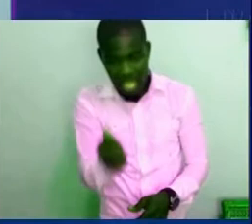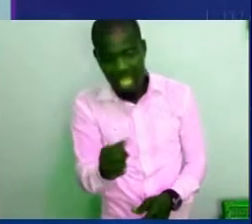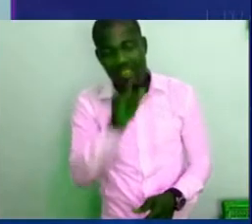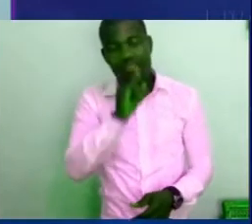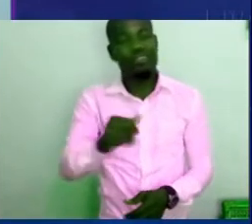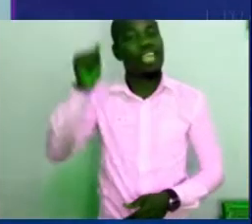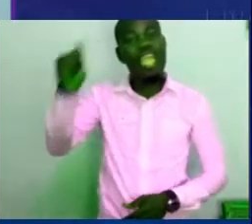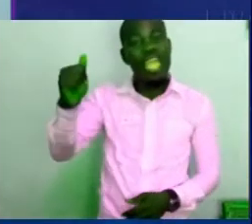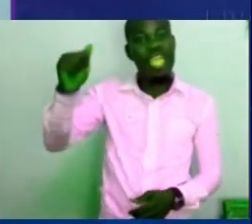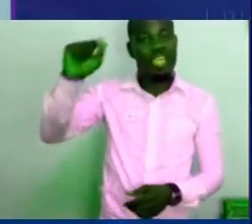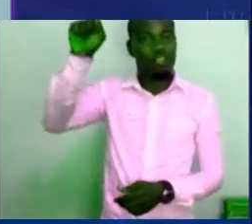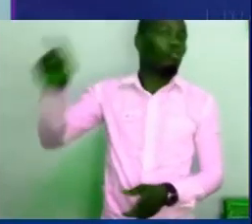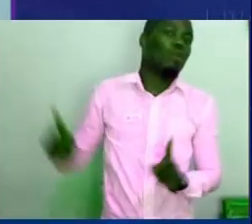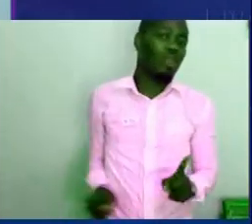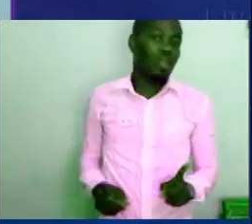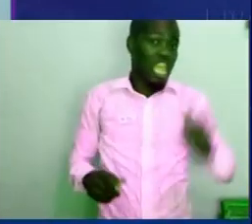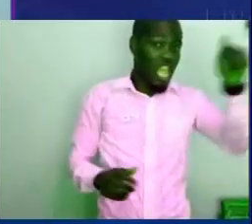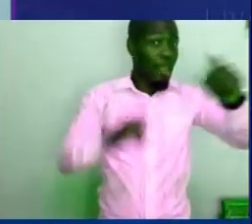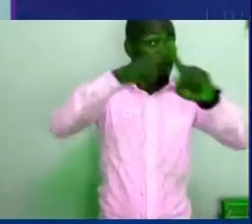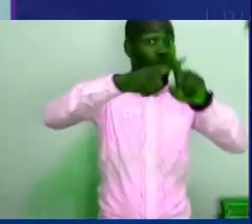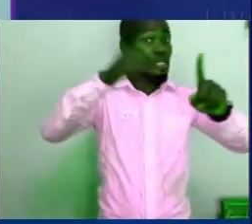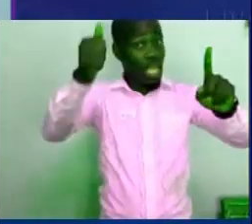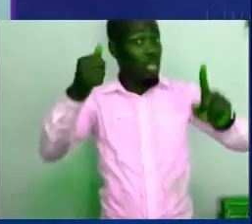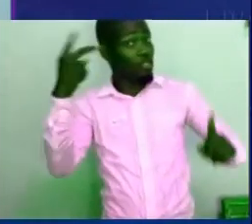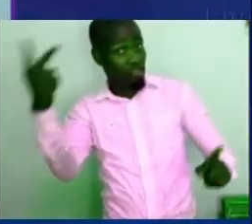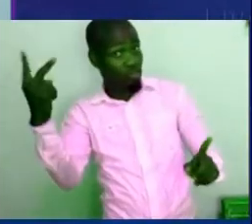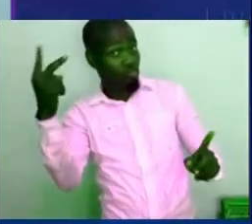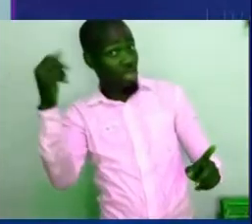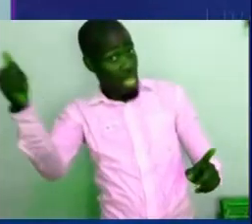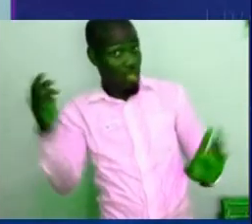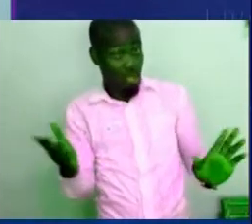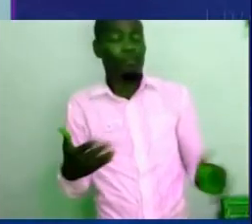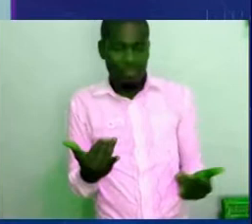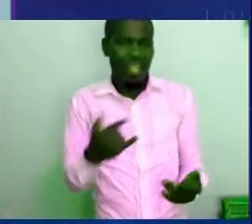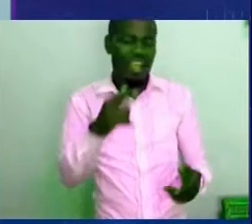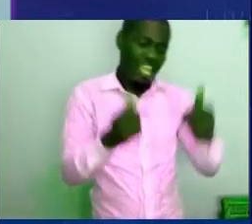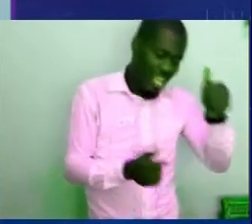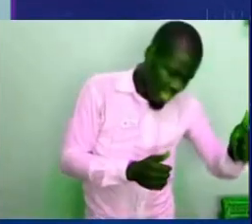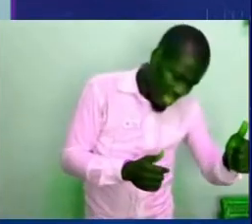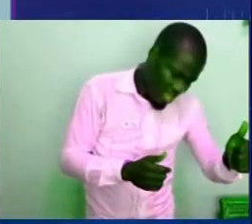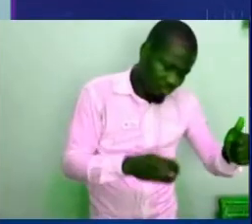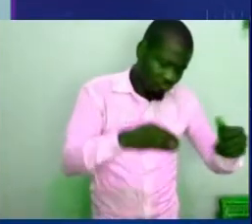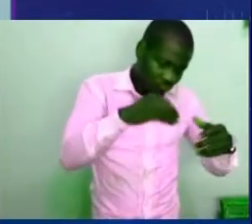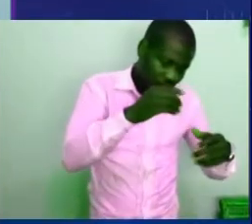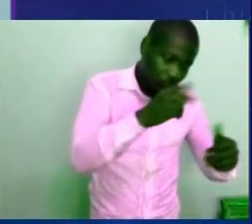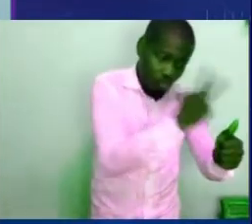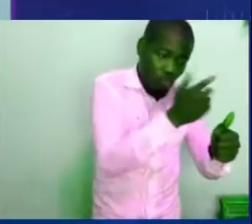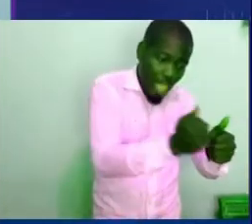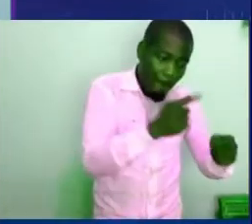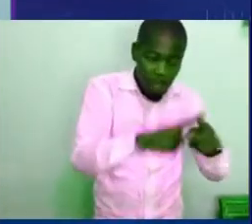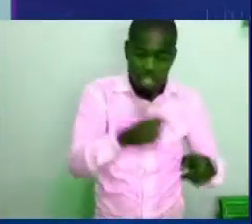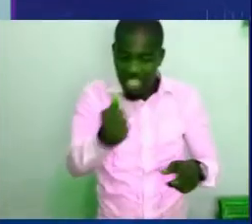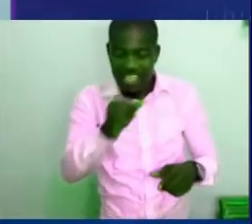a squared. A times a is equals to a squared. Let's look at another one. 2a plus